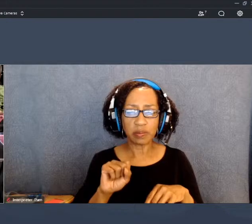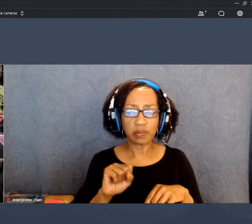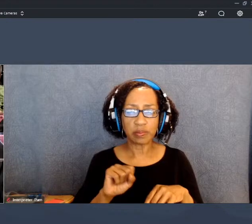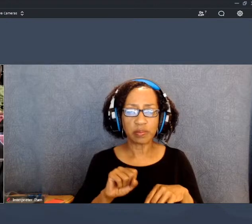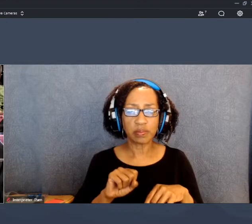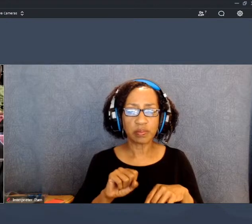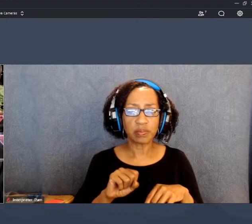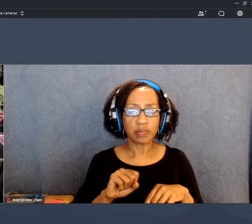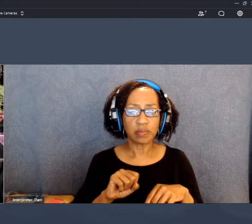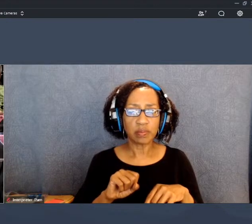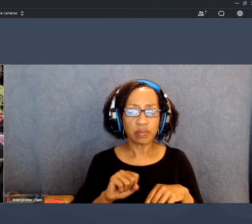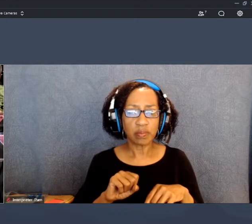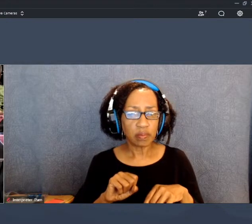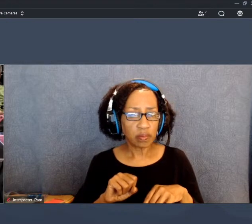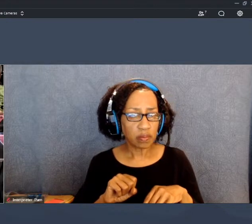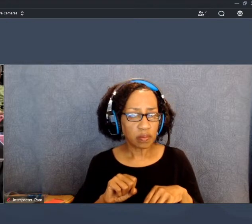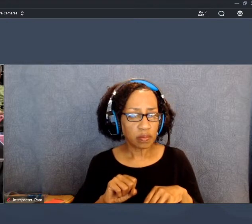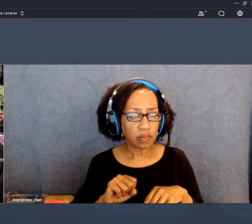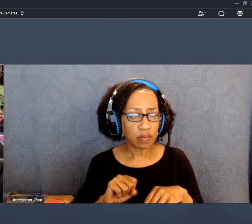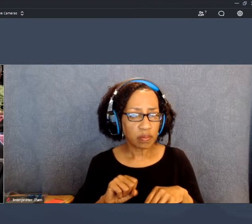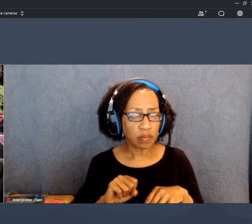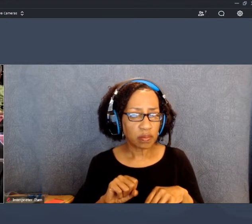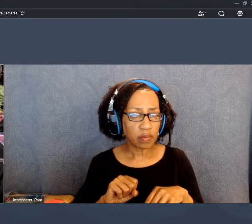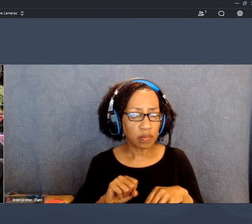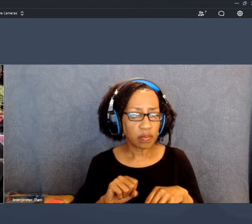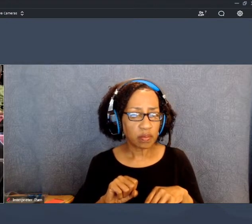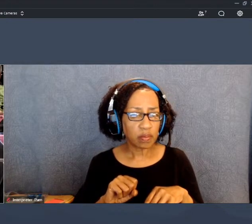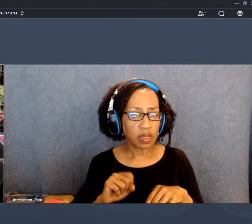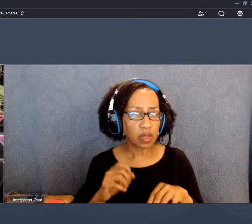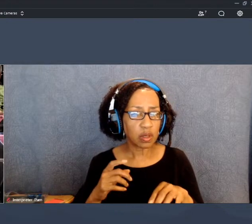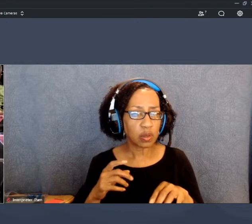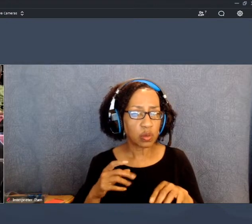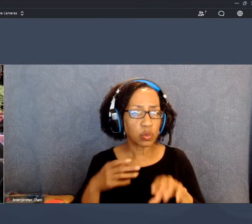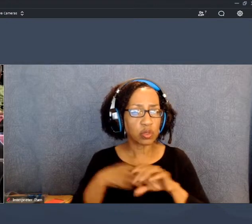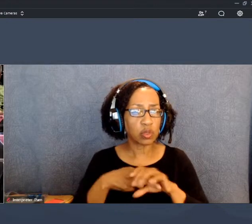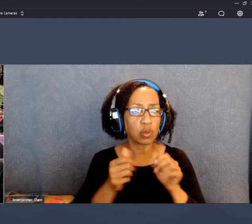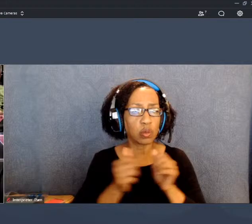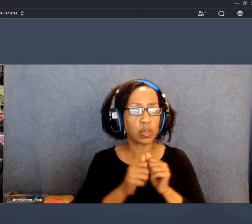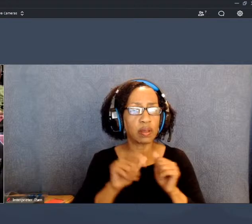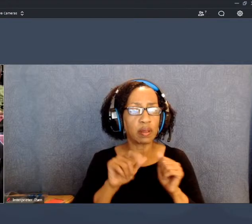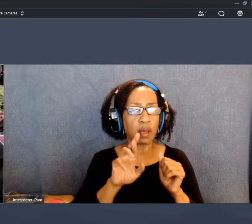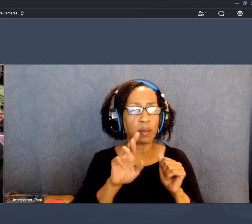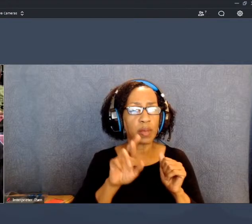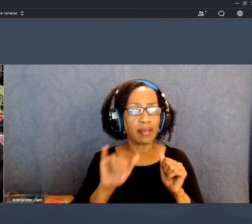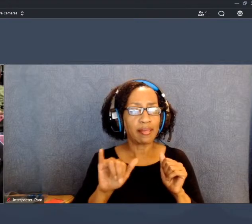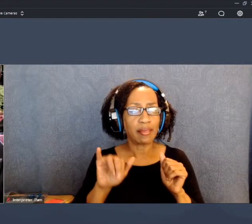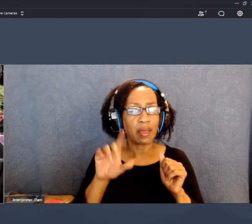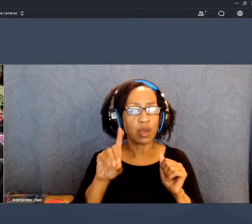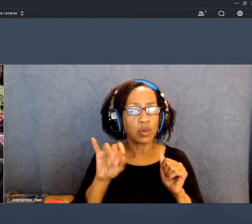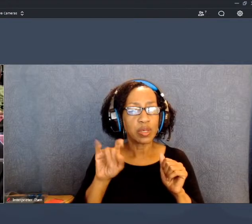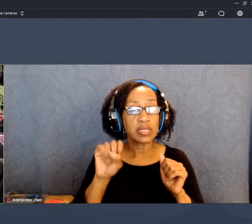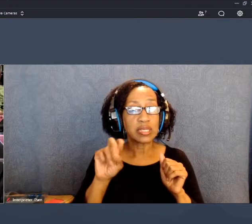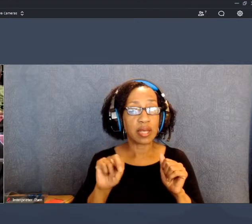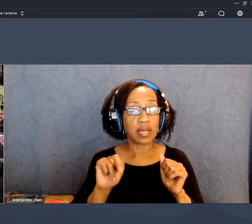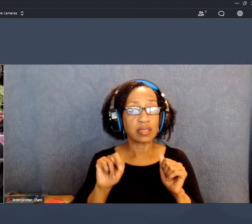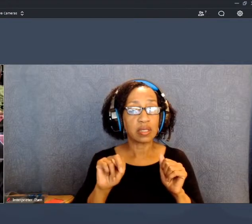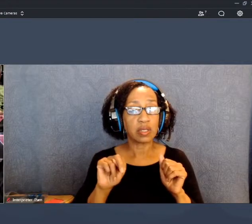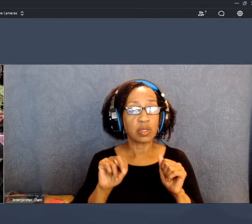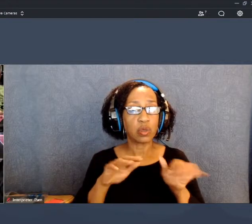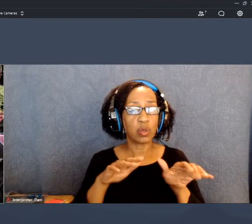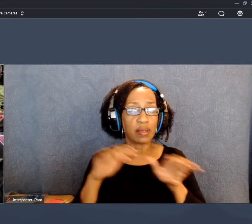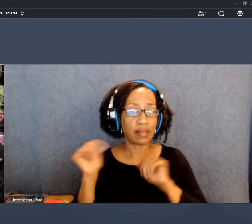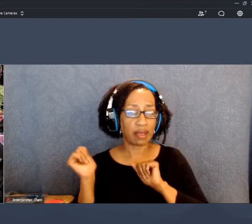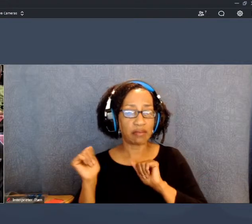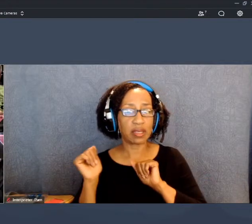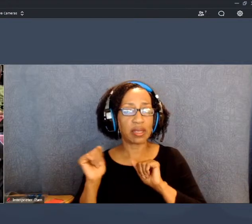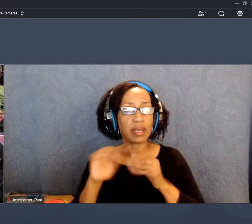DeWine Dale Cabin were joined by Larry Dotson, who departed the group and earned fame as a member